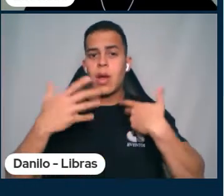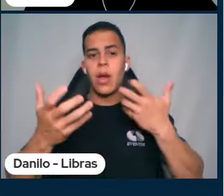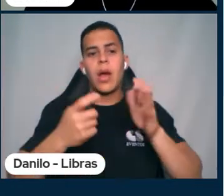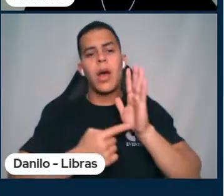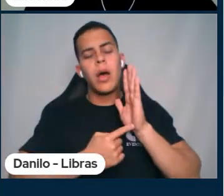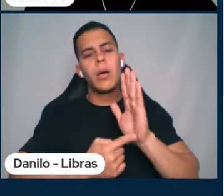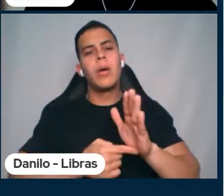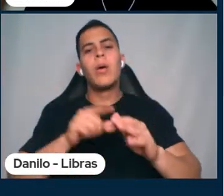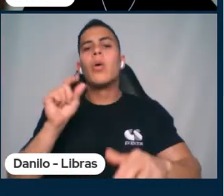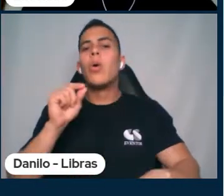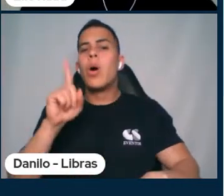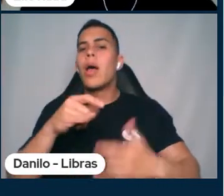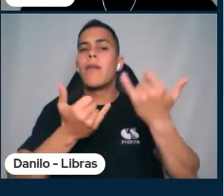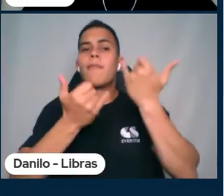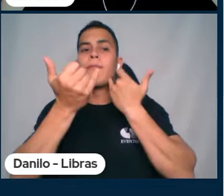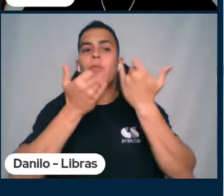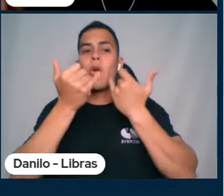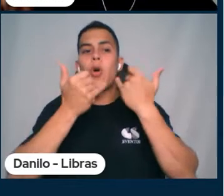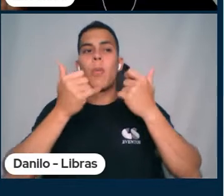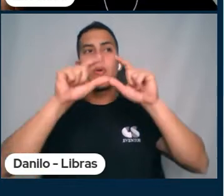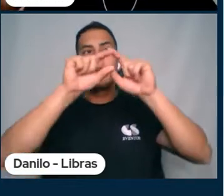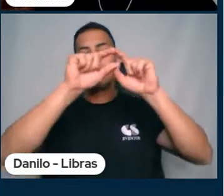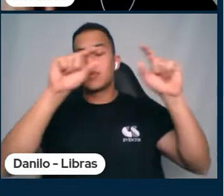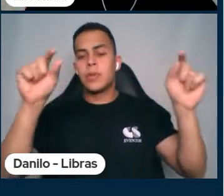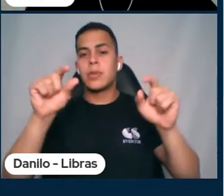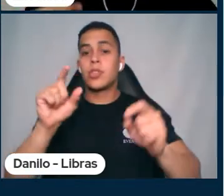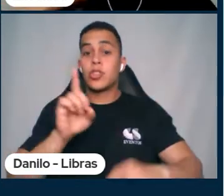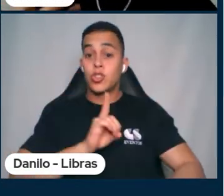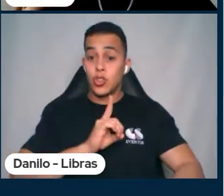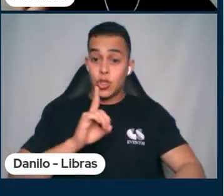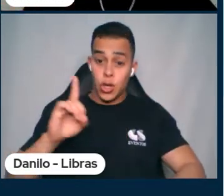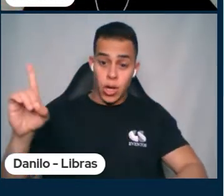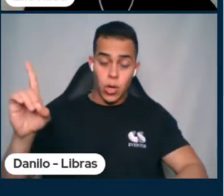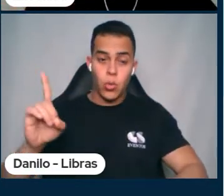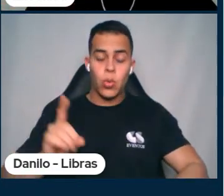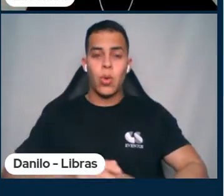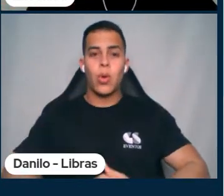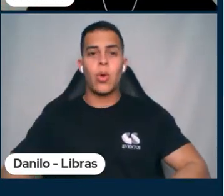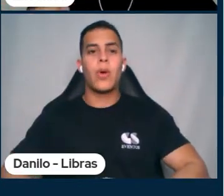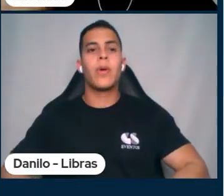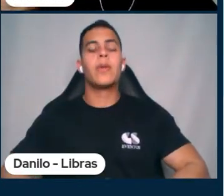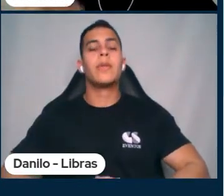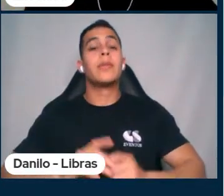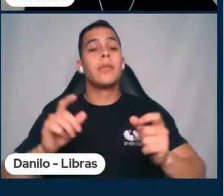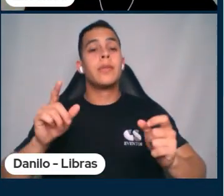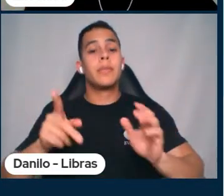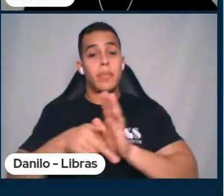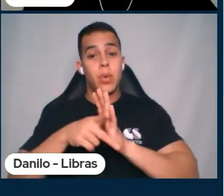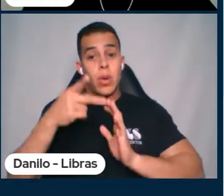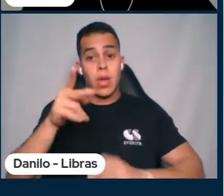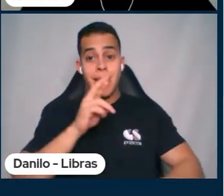we get the name of the entity, the name of the person, or the name of the location with